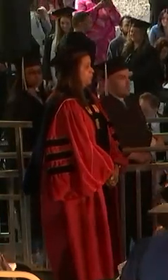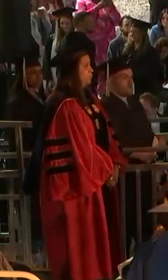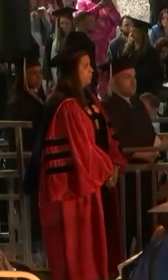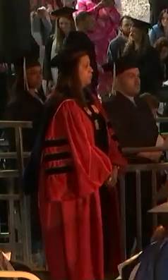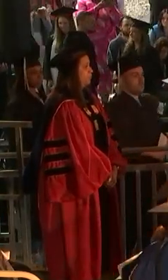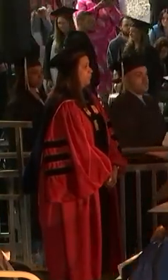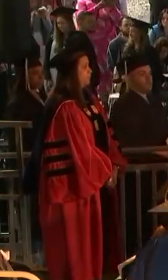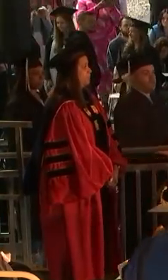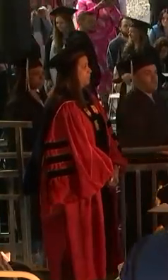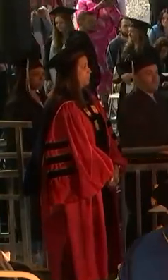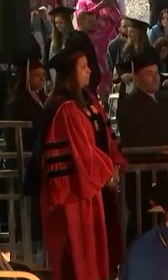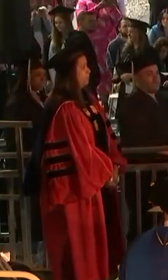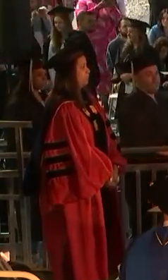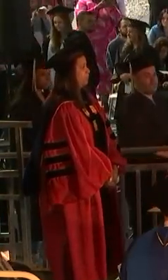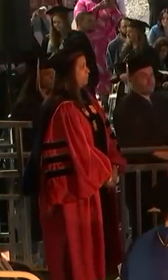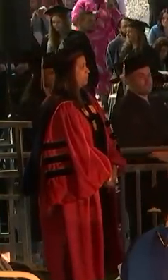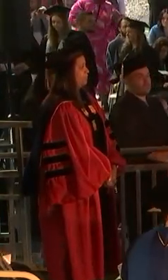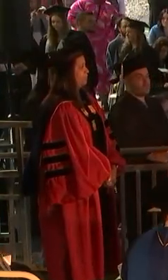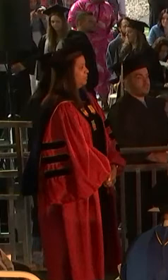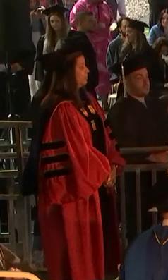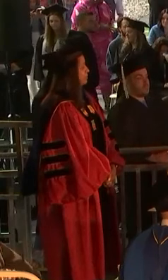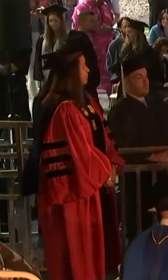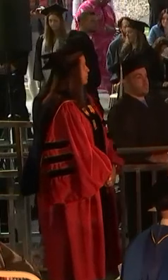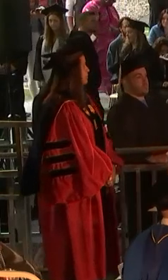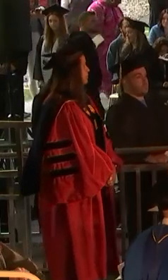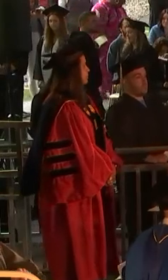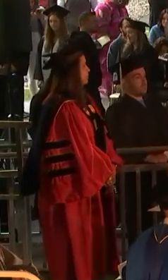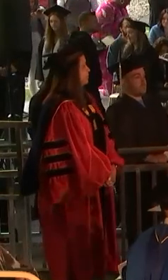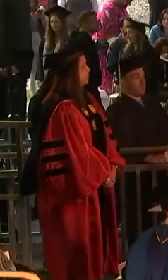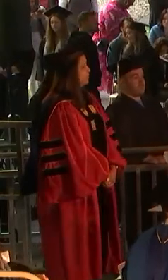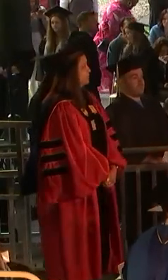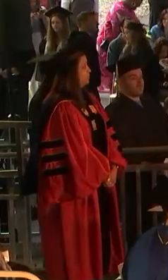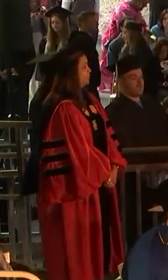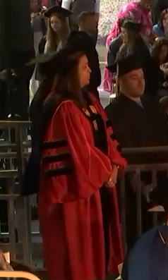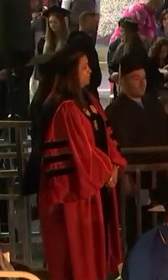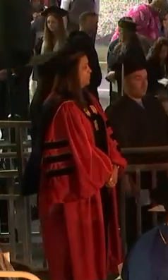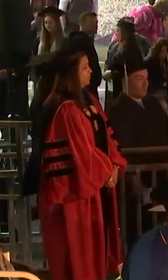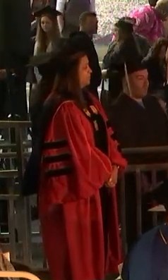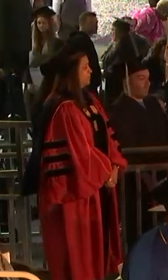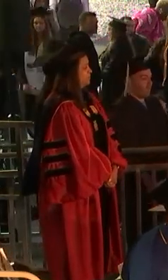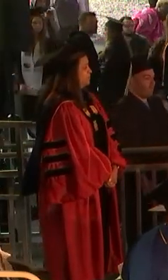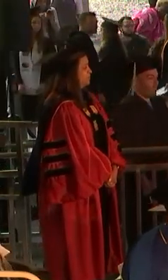Elwa Estela Talavera, summa cum laude.